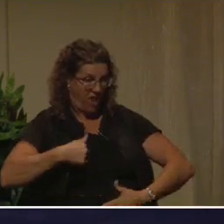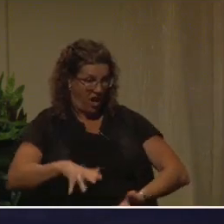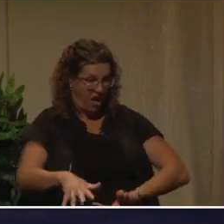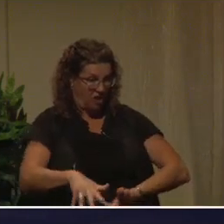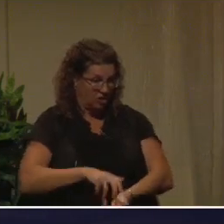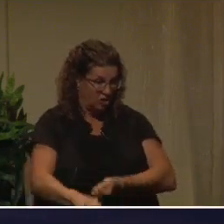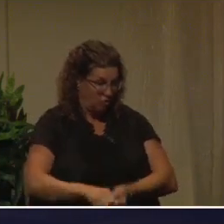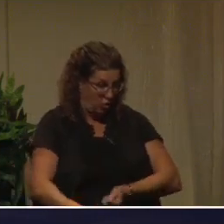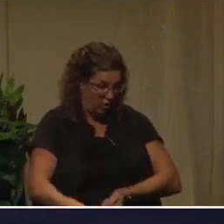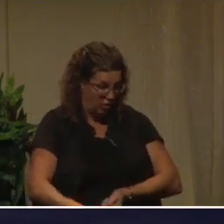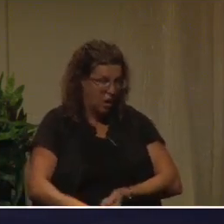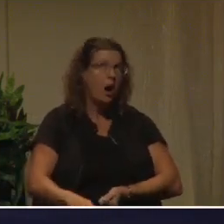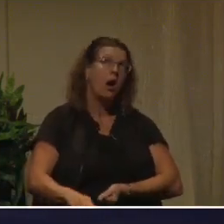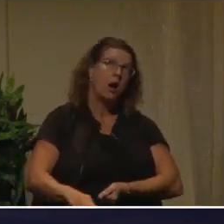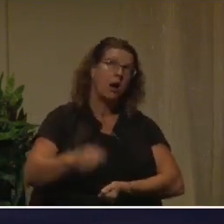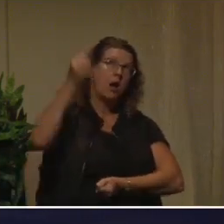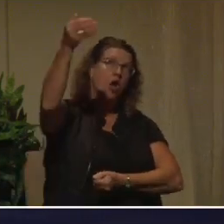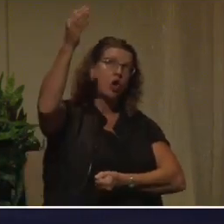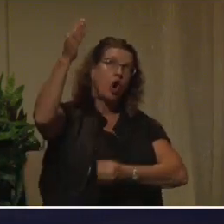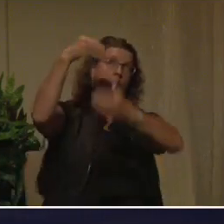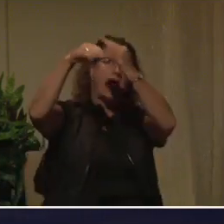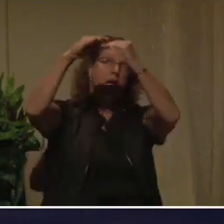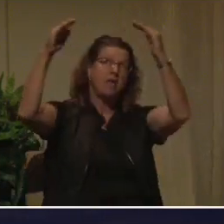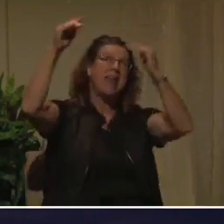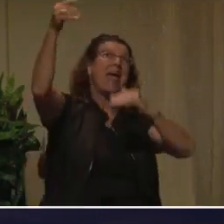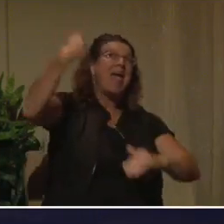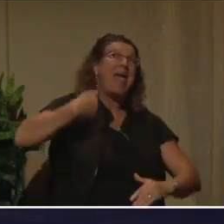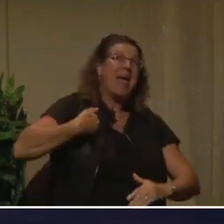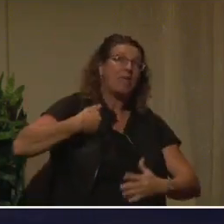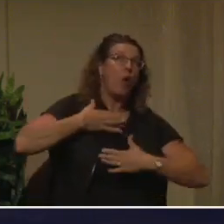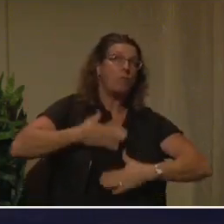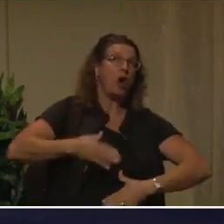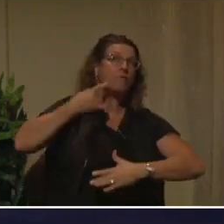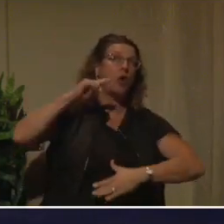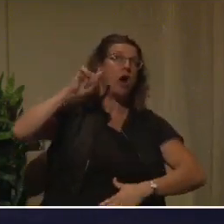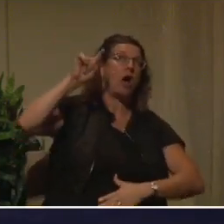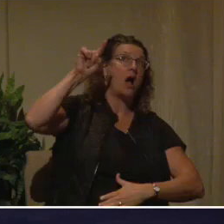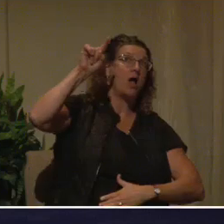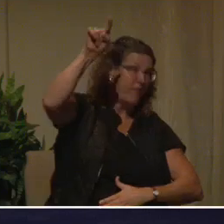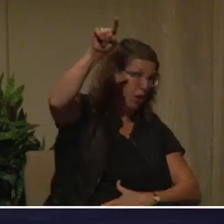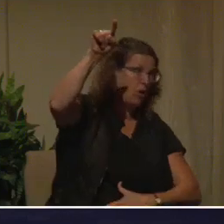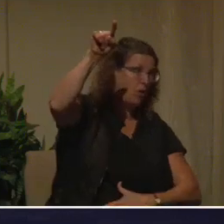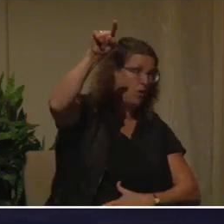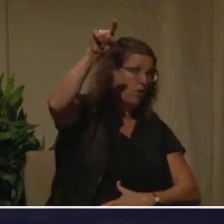building from God, an eternal house in heaven, not built by human hands.